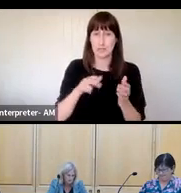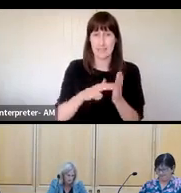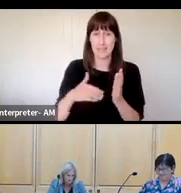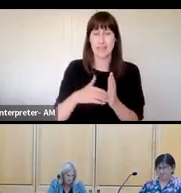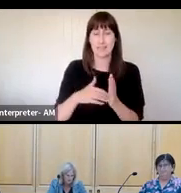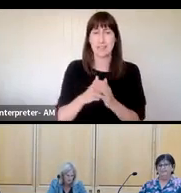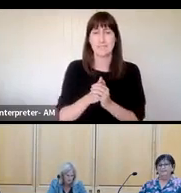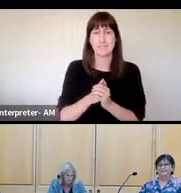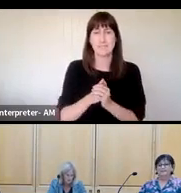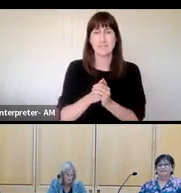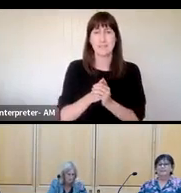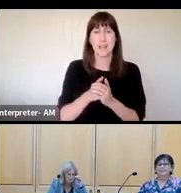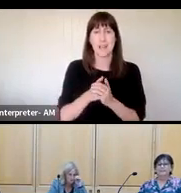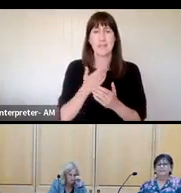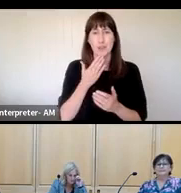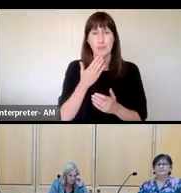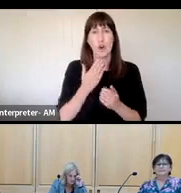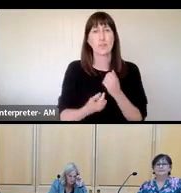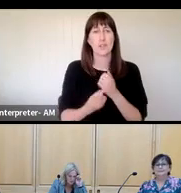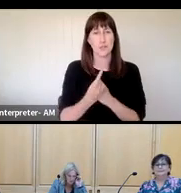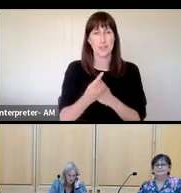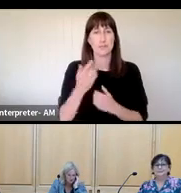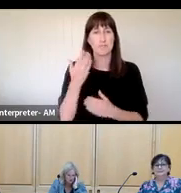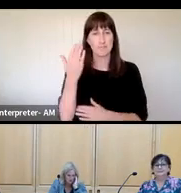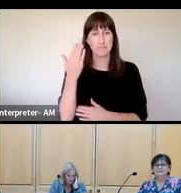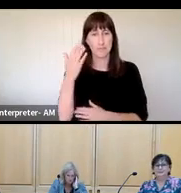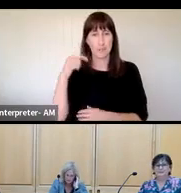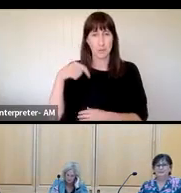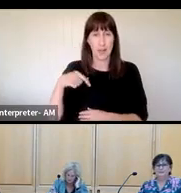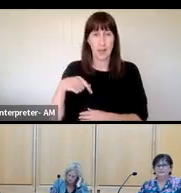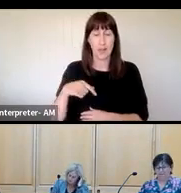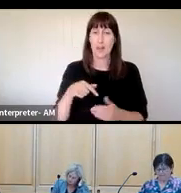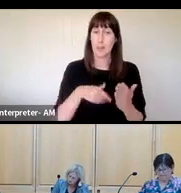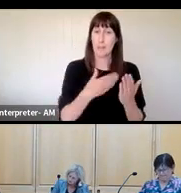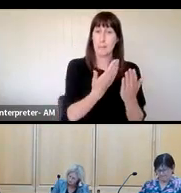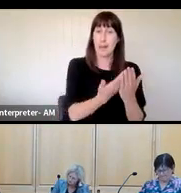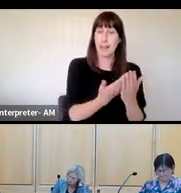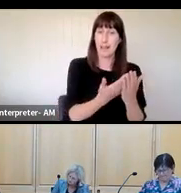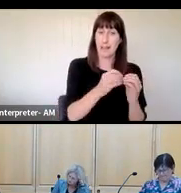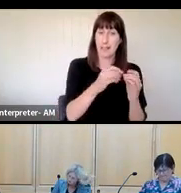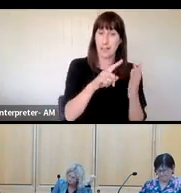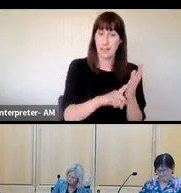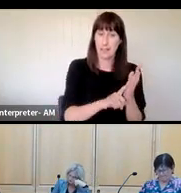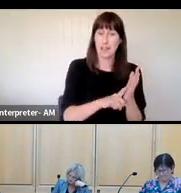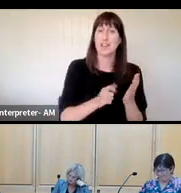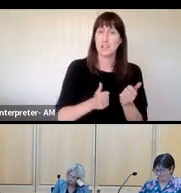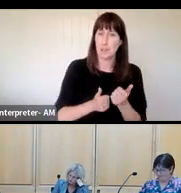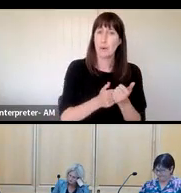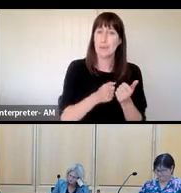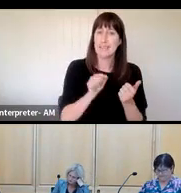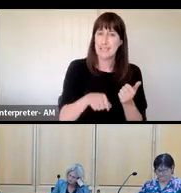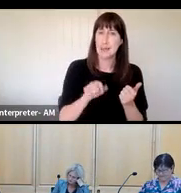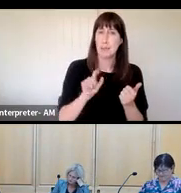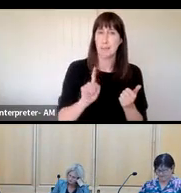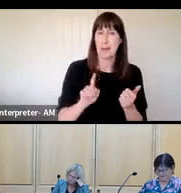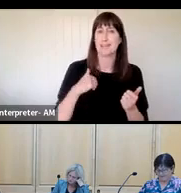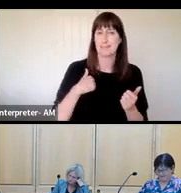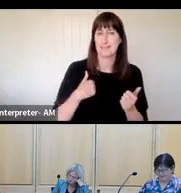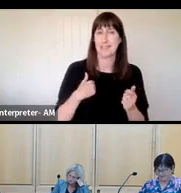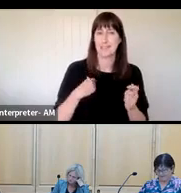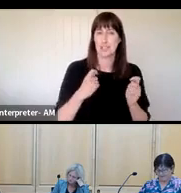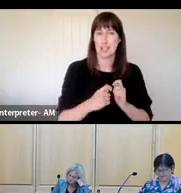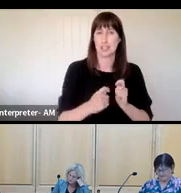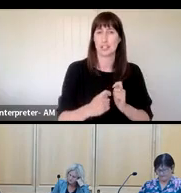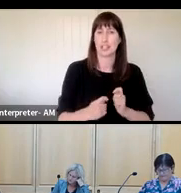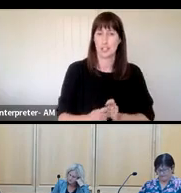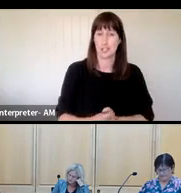today. We are supportive of the bill, but consider that some changes are required. We recommend